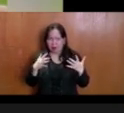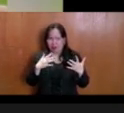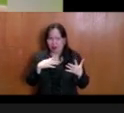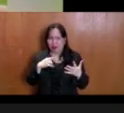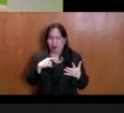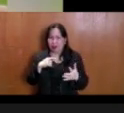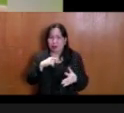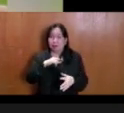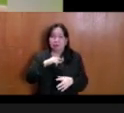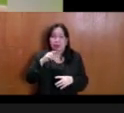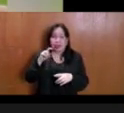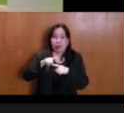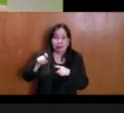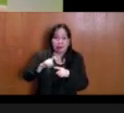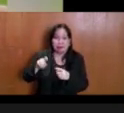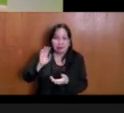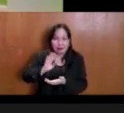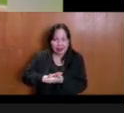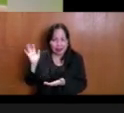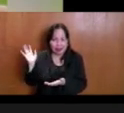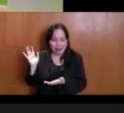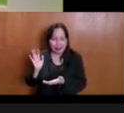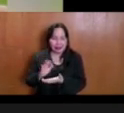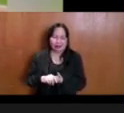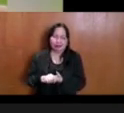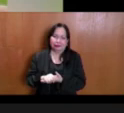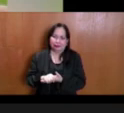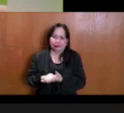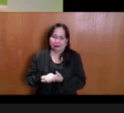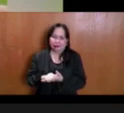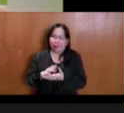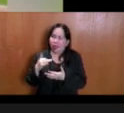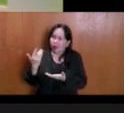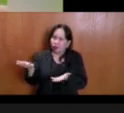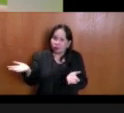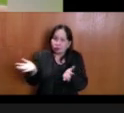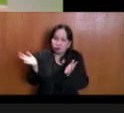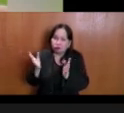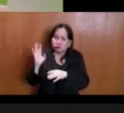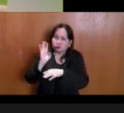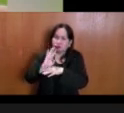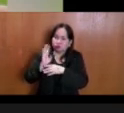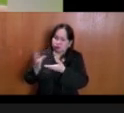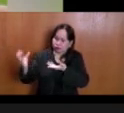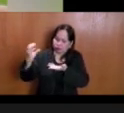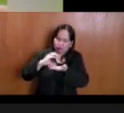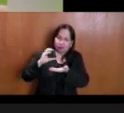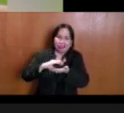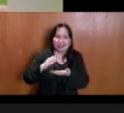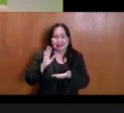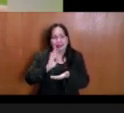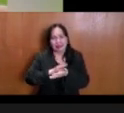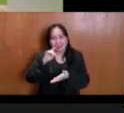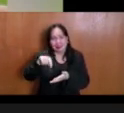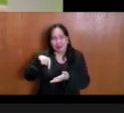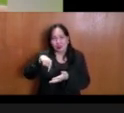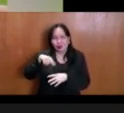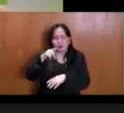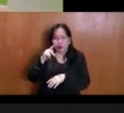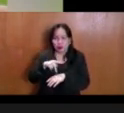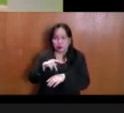is expensive as it is. It's hard to attract investors here because it's so expensive. And in